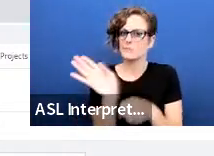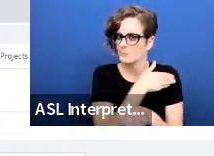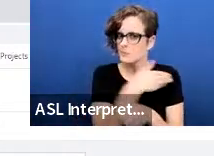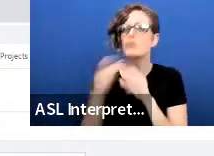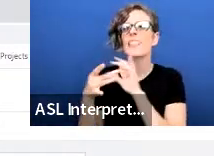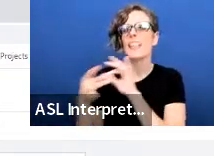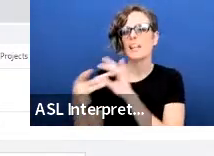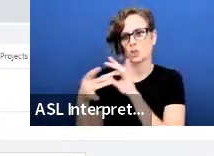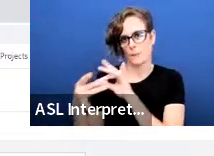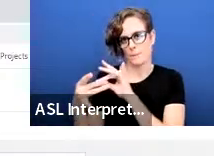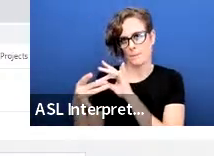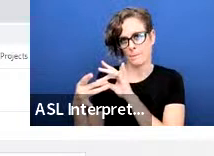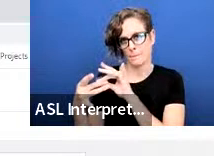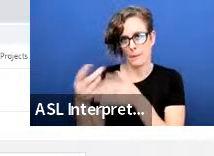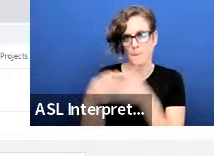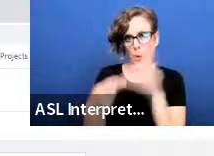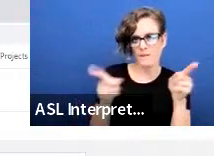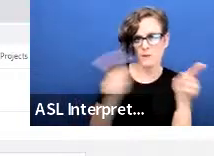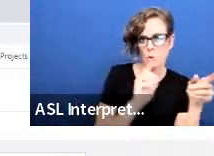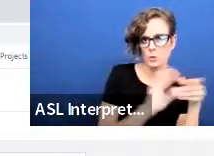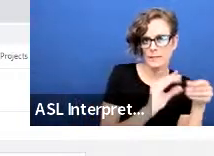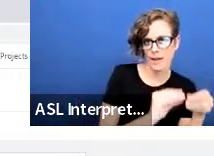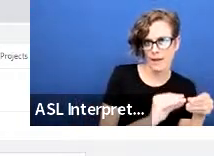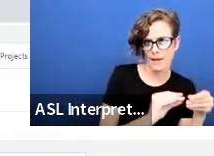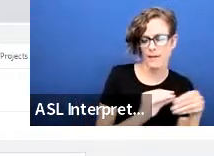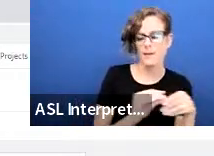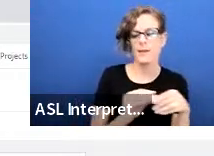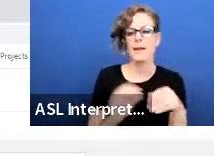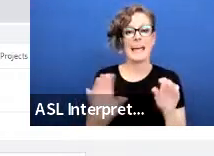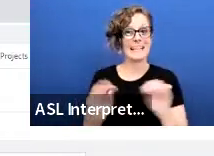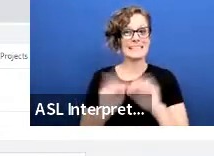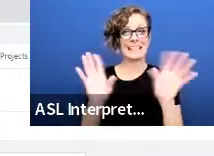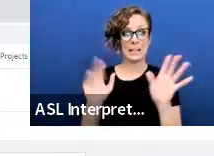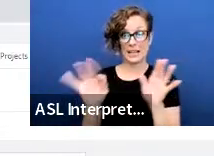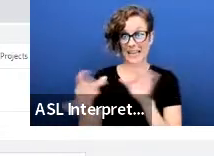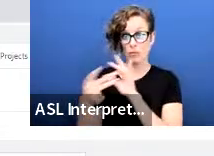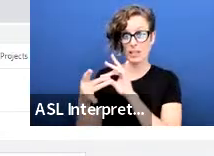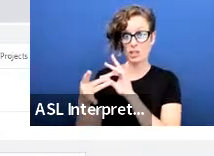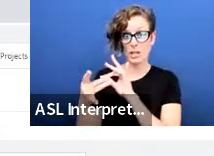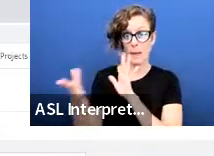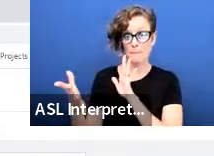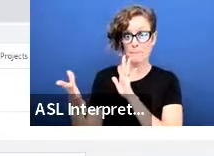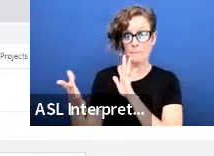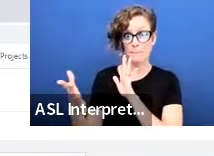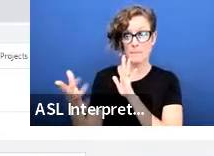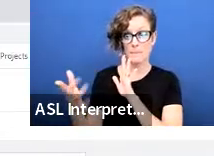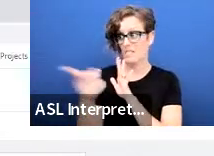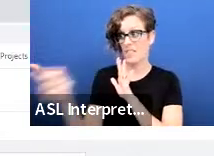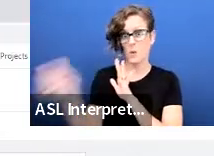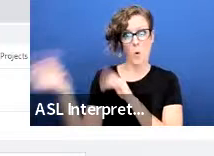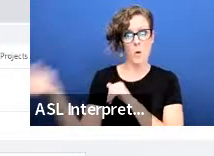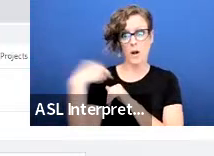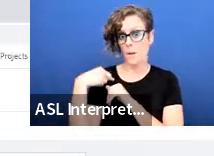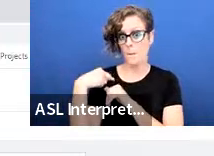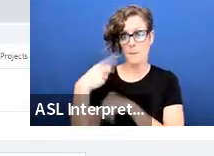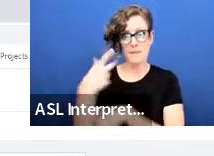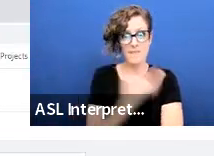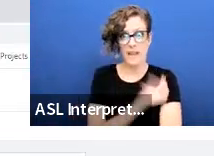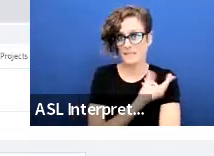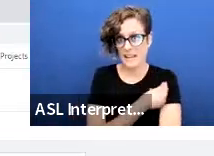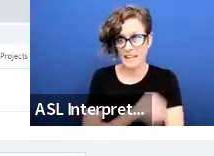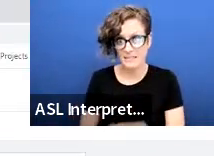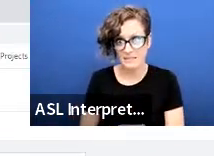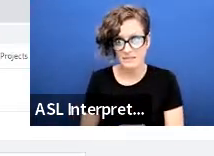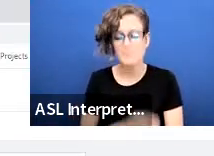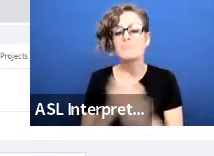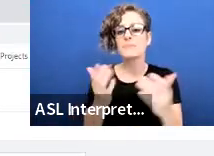you have described. And it's clear when the relationship isn't there, people don't come to get vaccinated. It's also clear, like street level